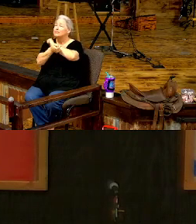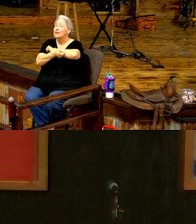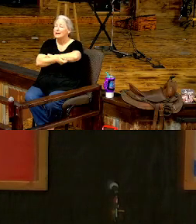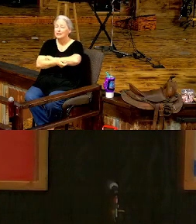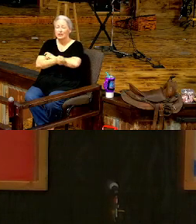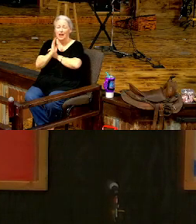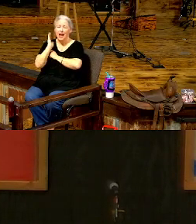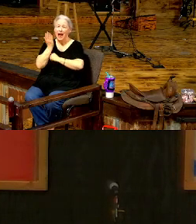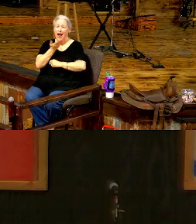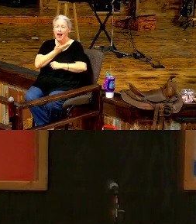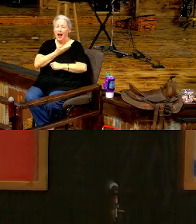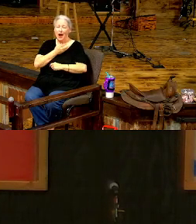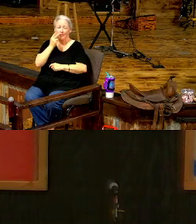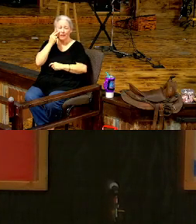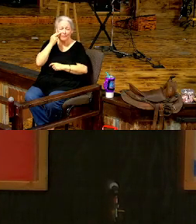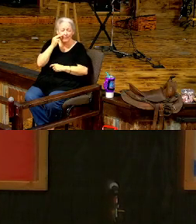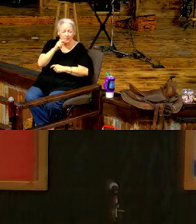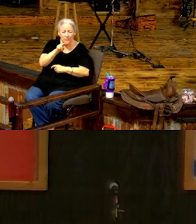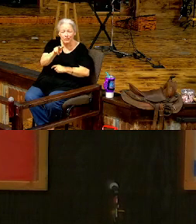can change your heart.